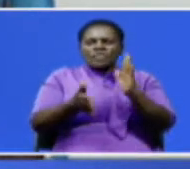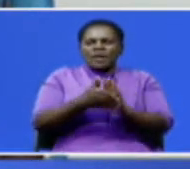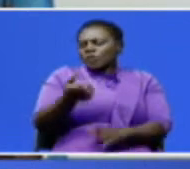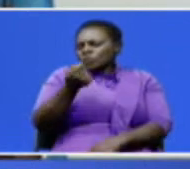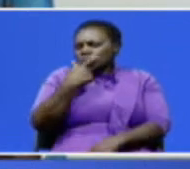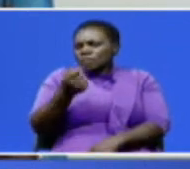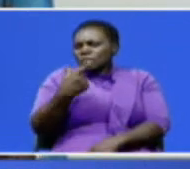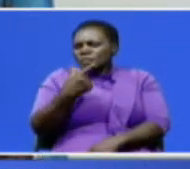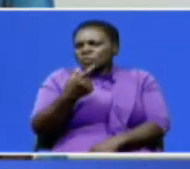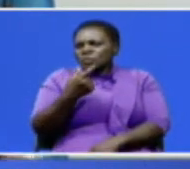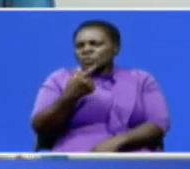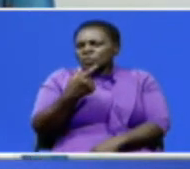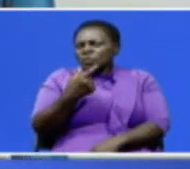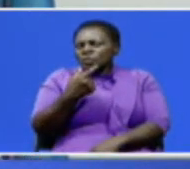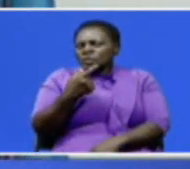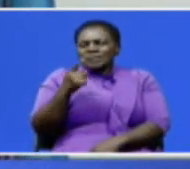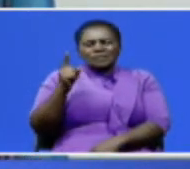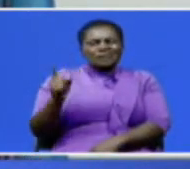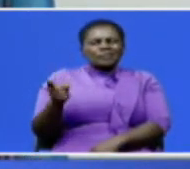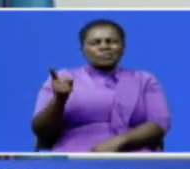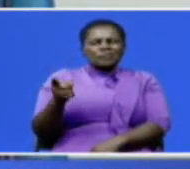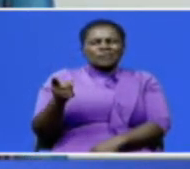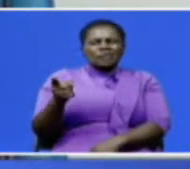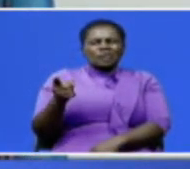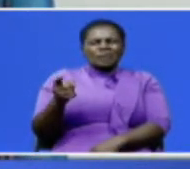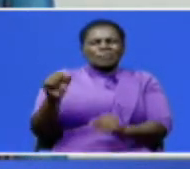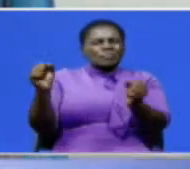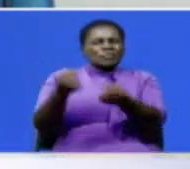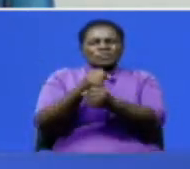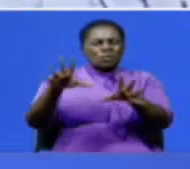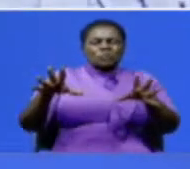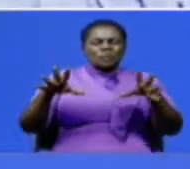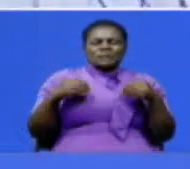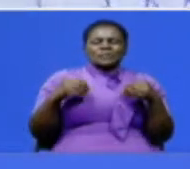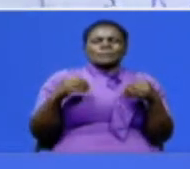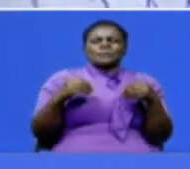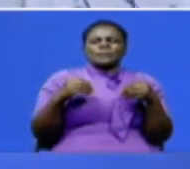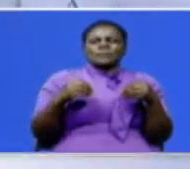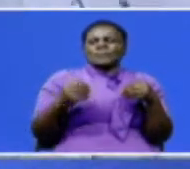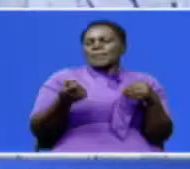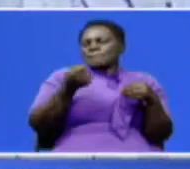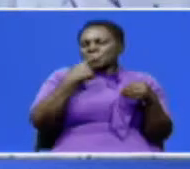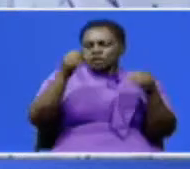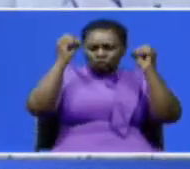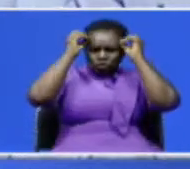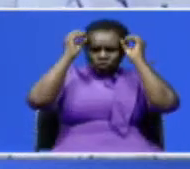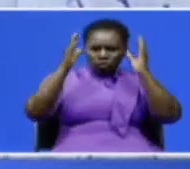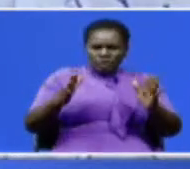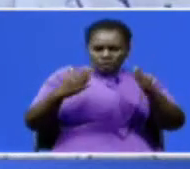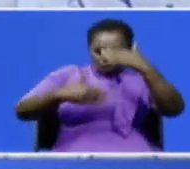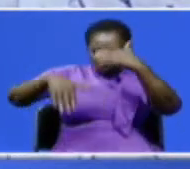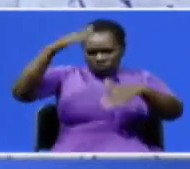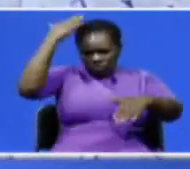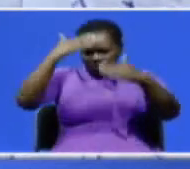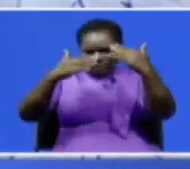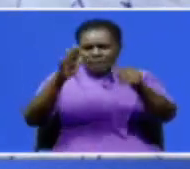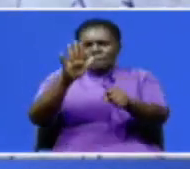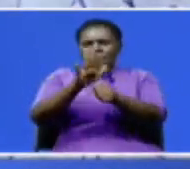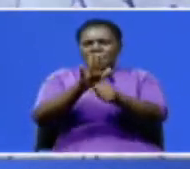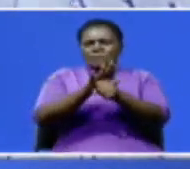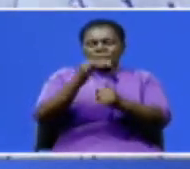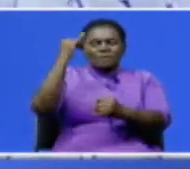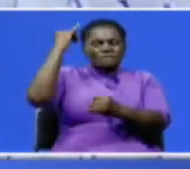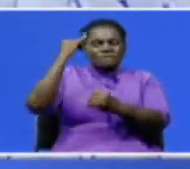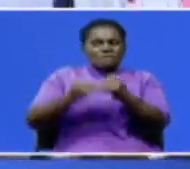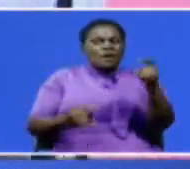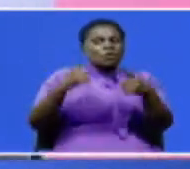patients, that one, nobody can do such a thing. Medical students at the University of Nairobi, most of them in the final